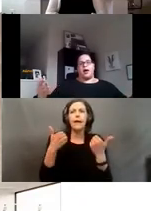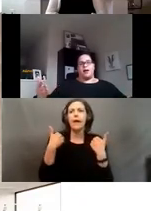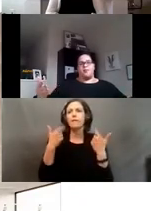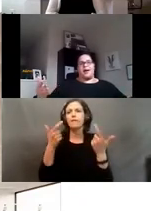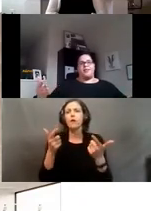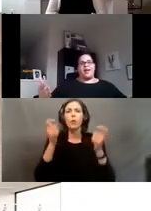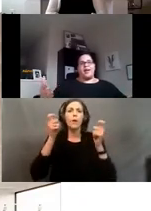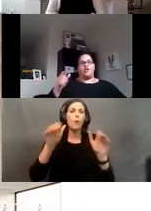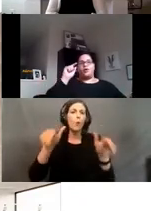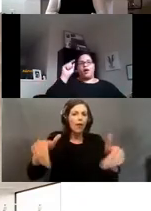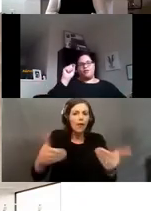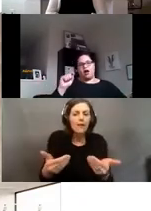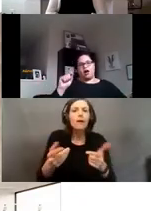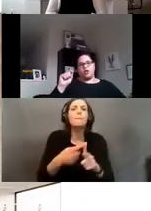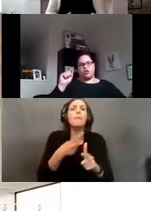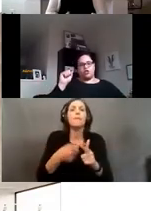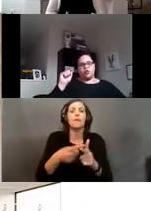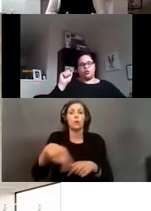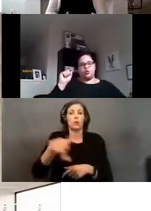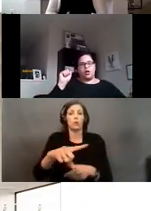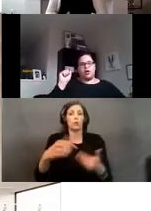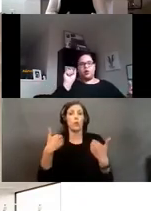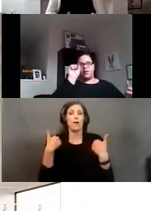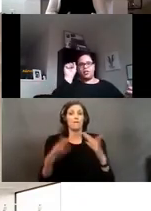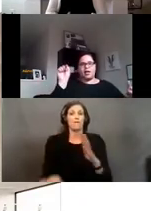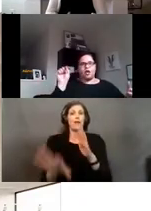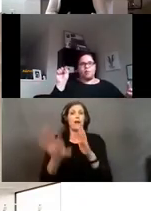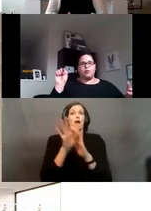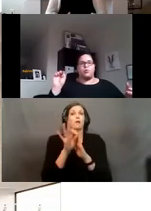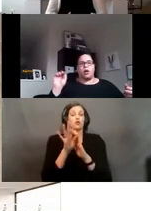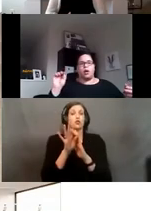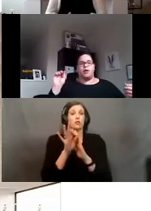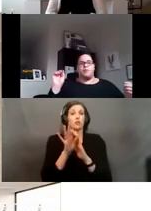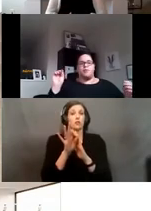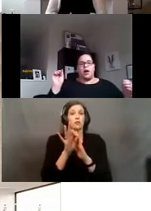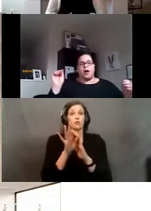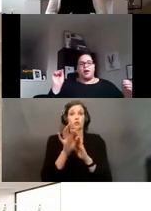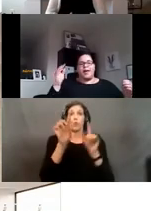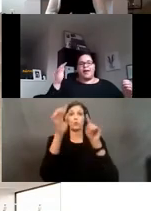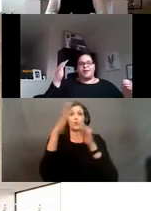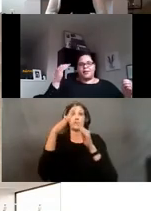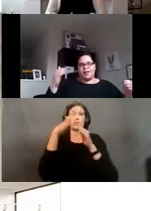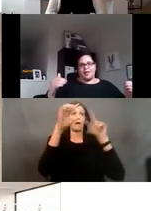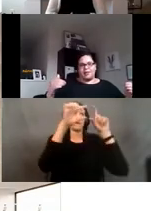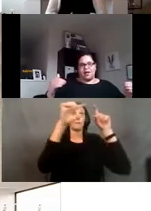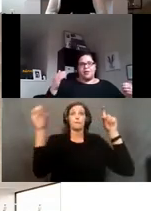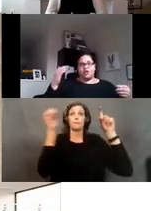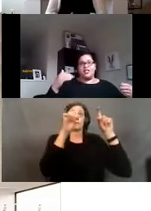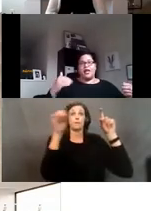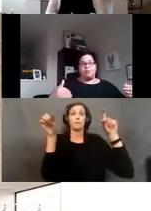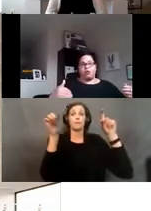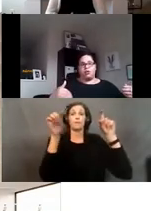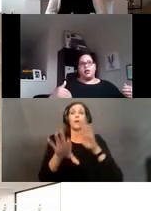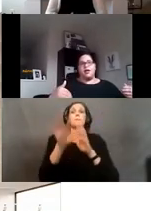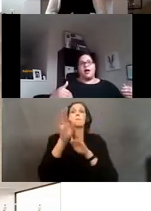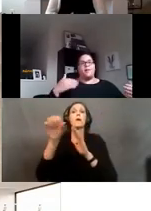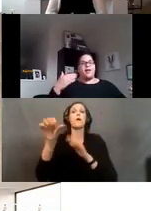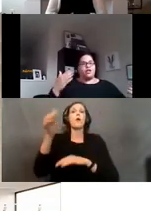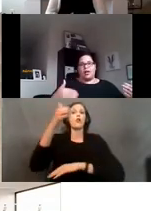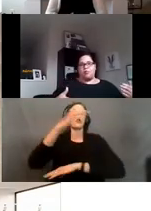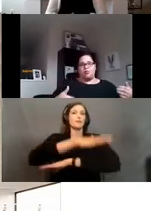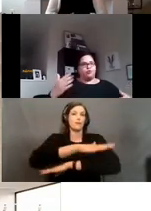and then you will have the option to go up to that top toolbar and select other tables.